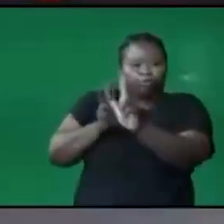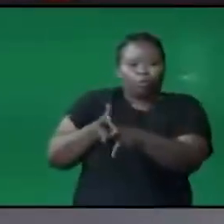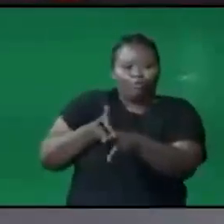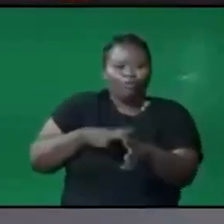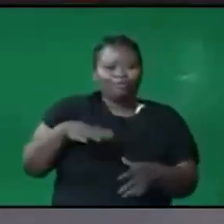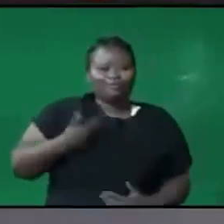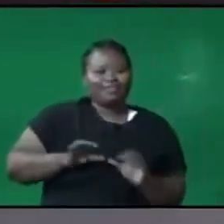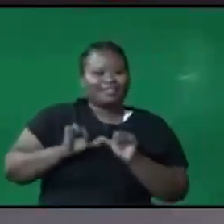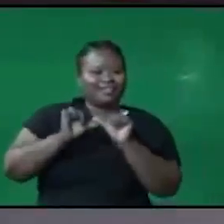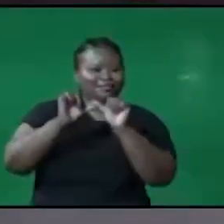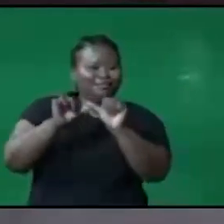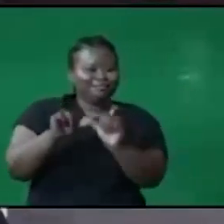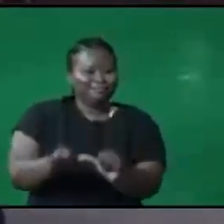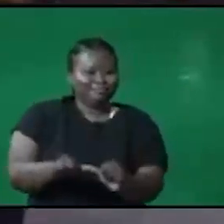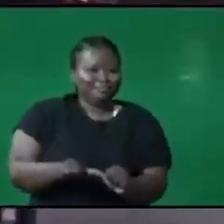besetubulas.